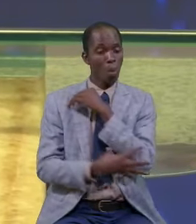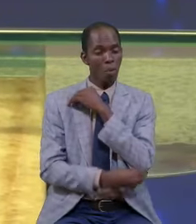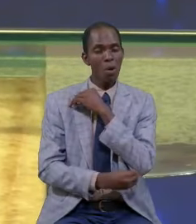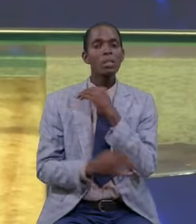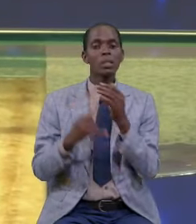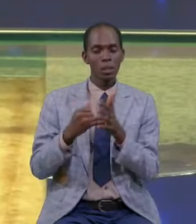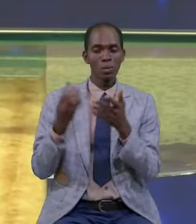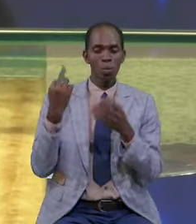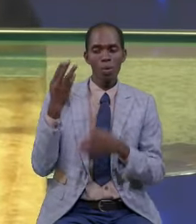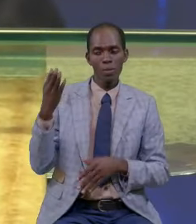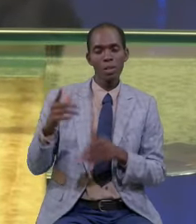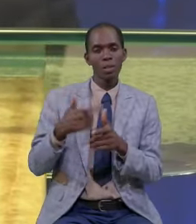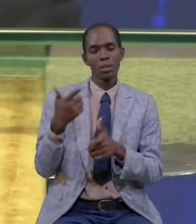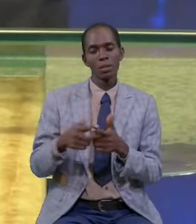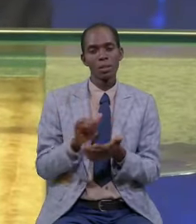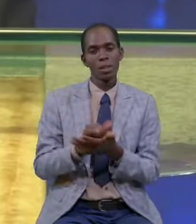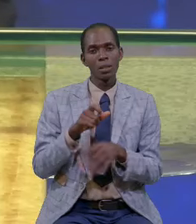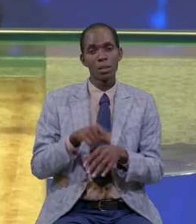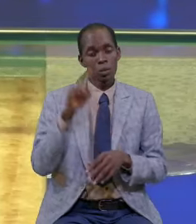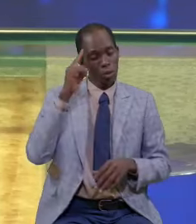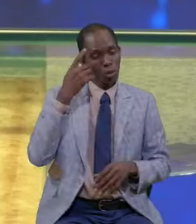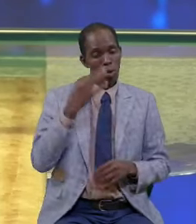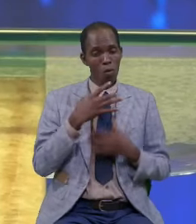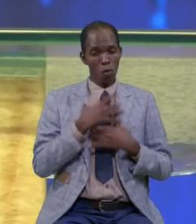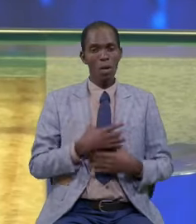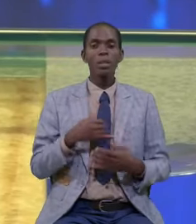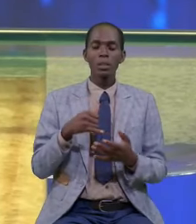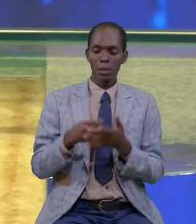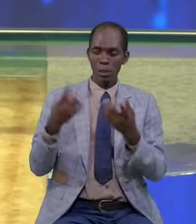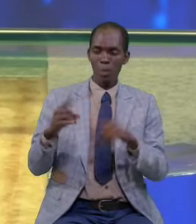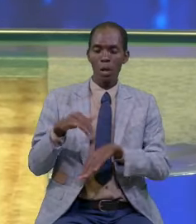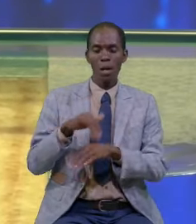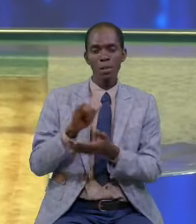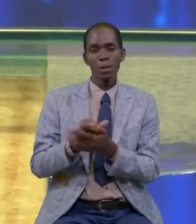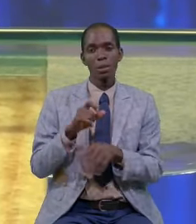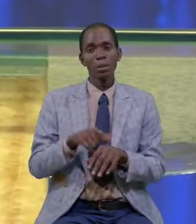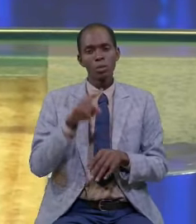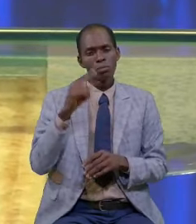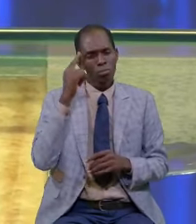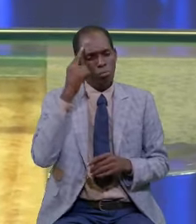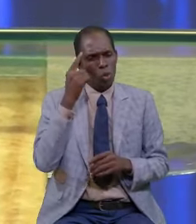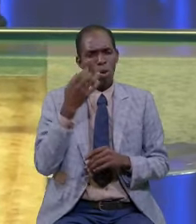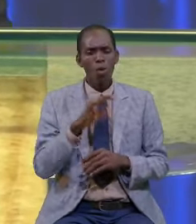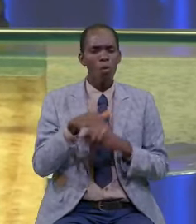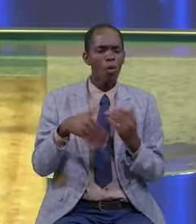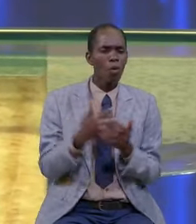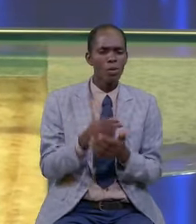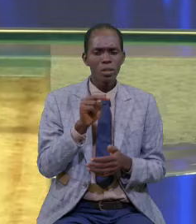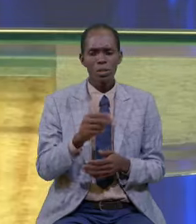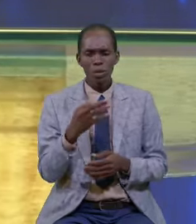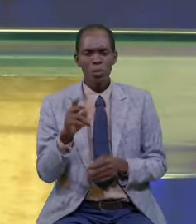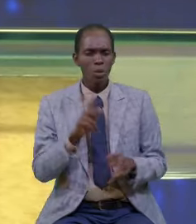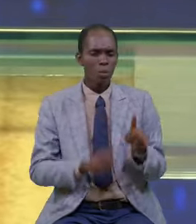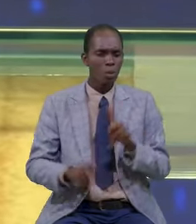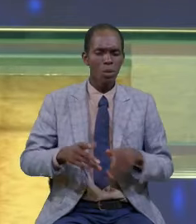land are you siek about Hunger it was in the land and you think about all the needs of their lives living from